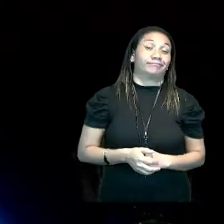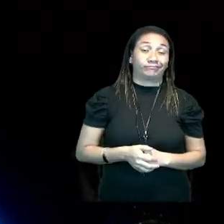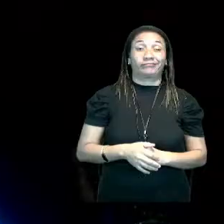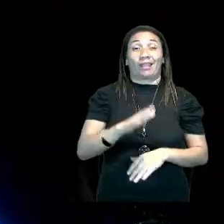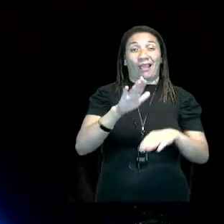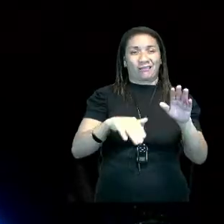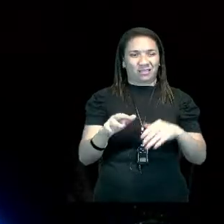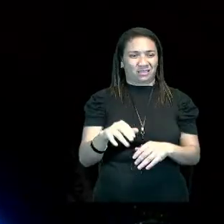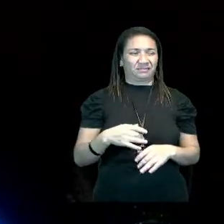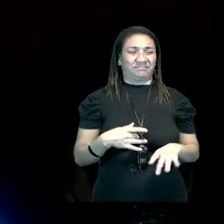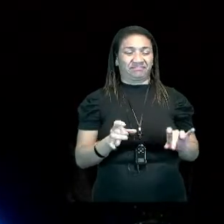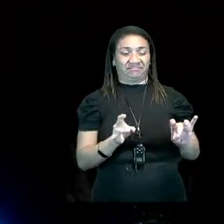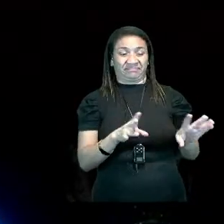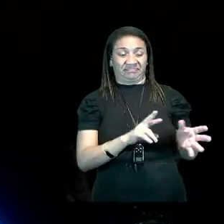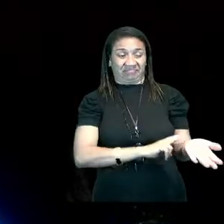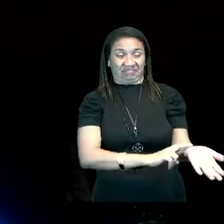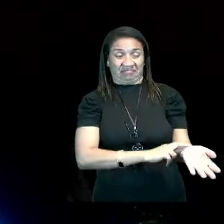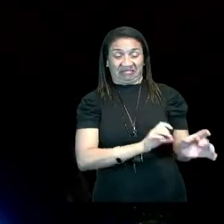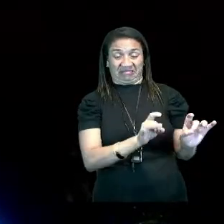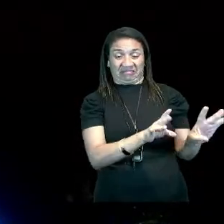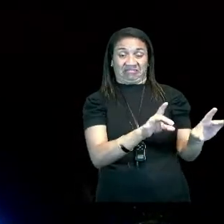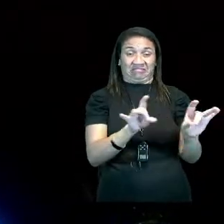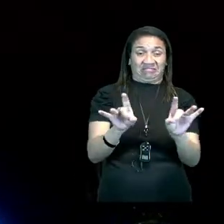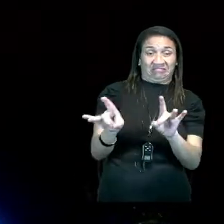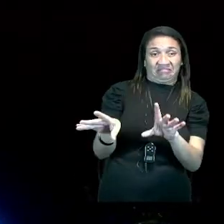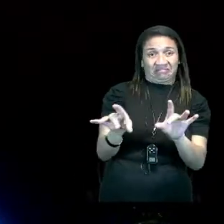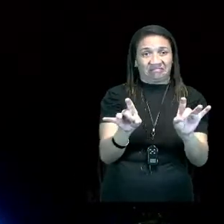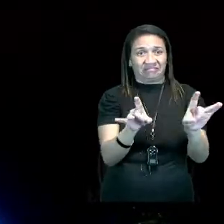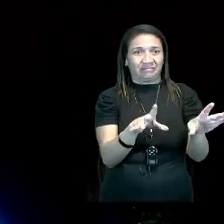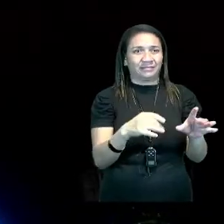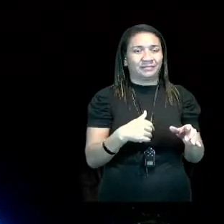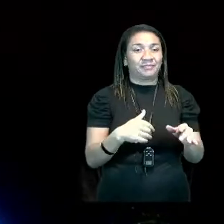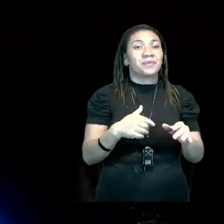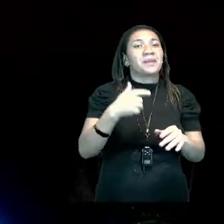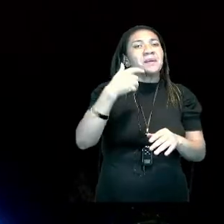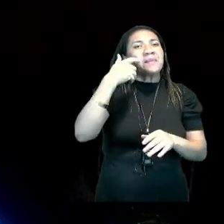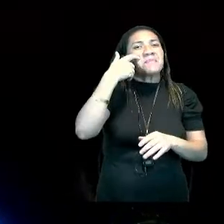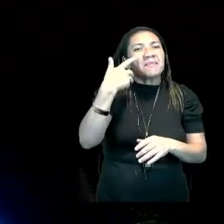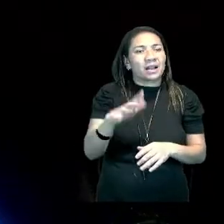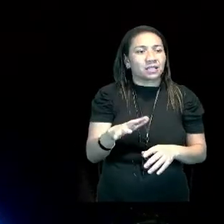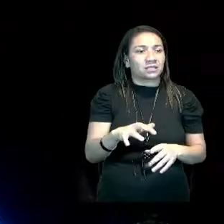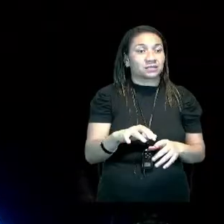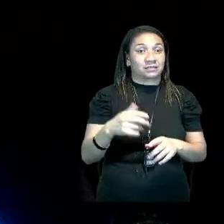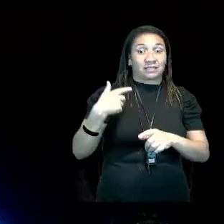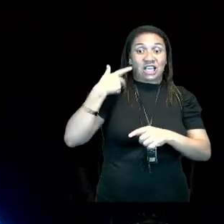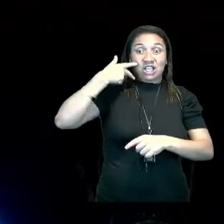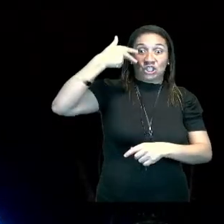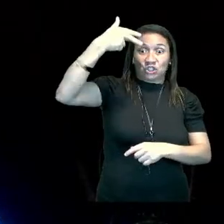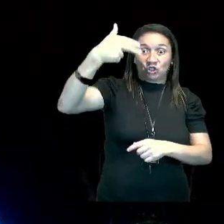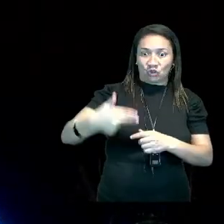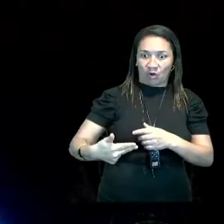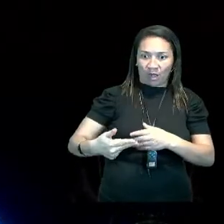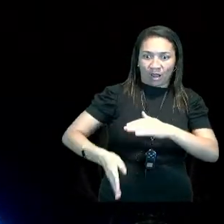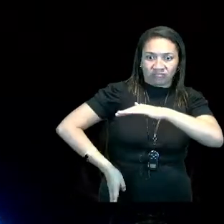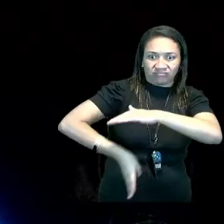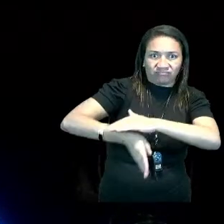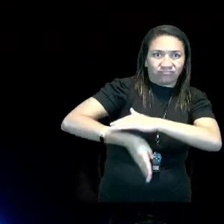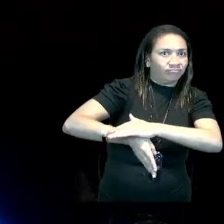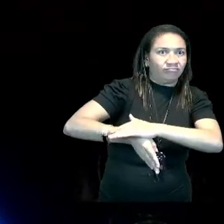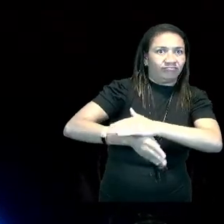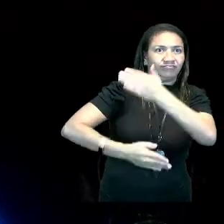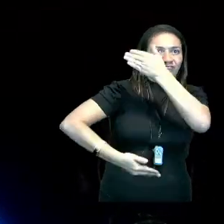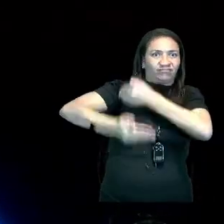racism threaten to turn back the historical clock, to come together,